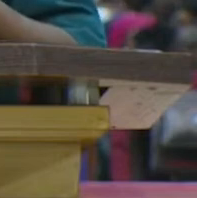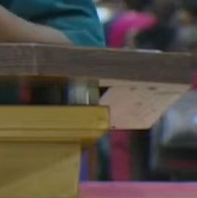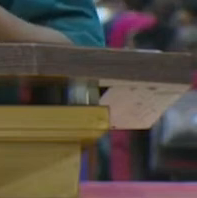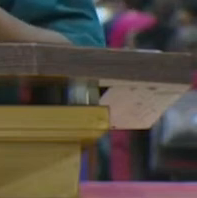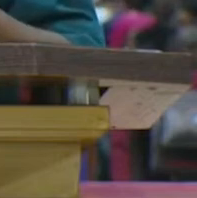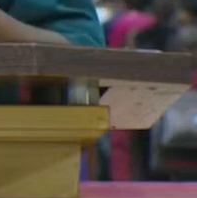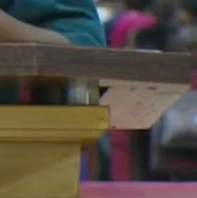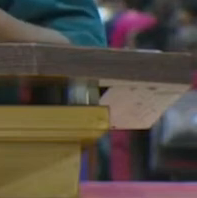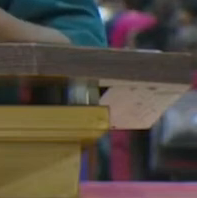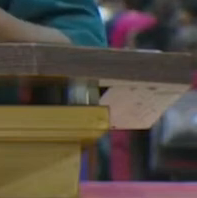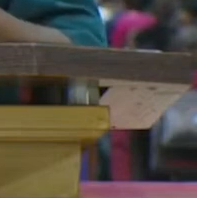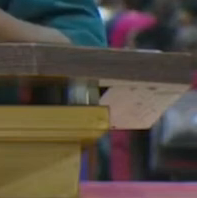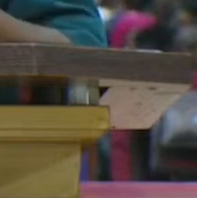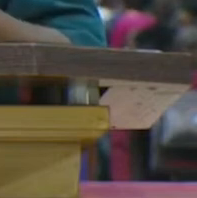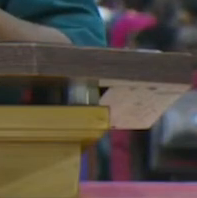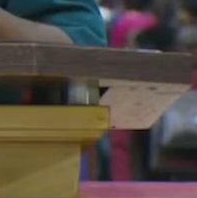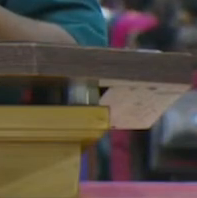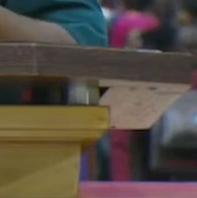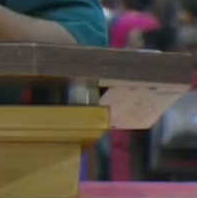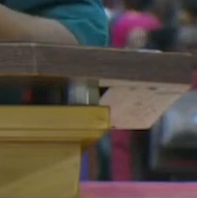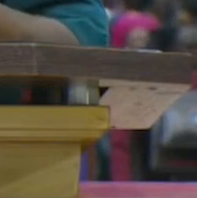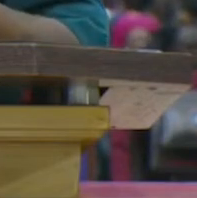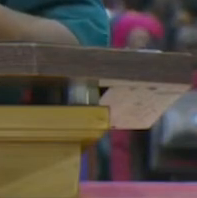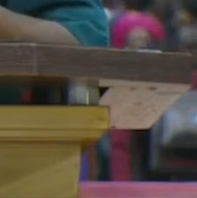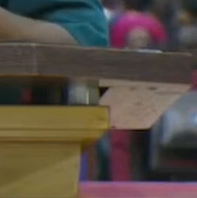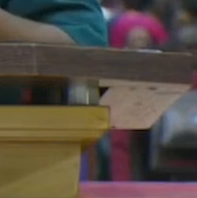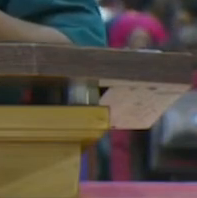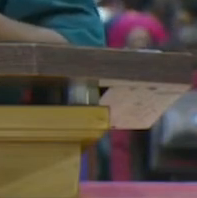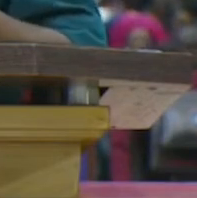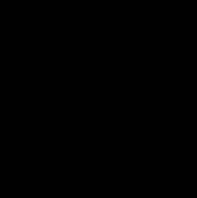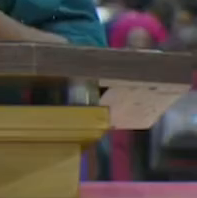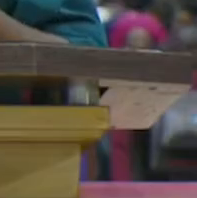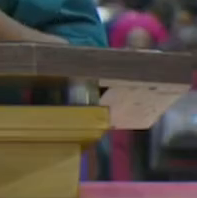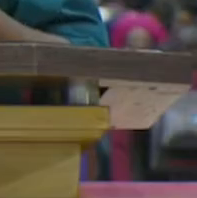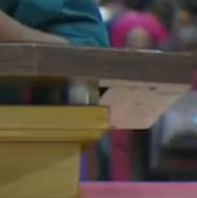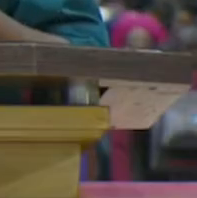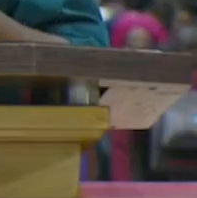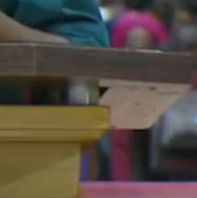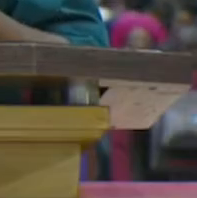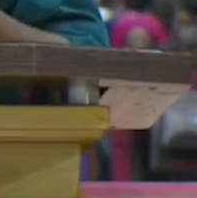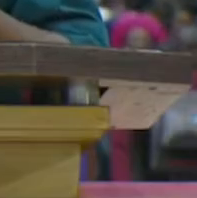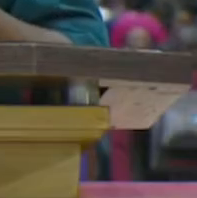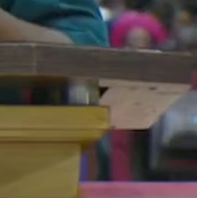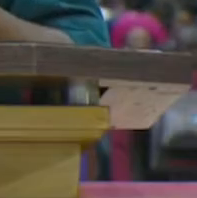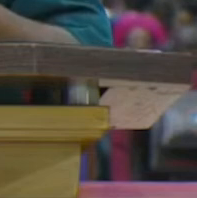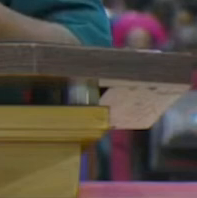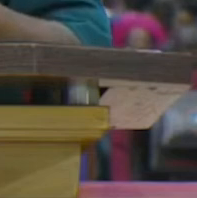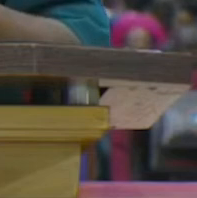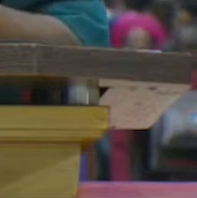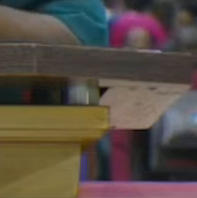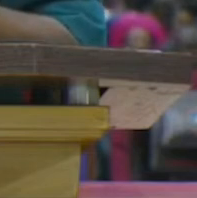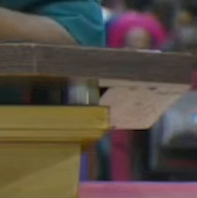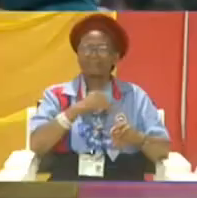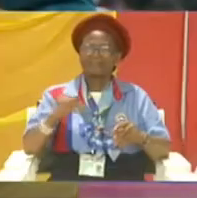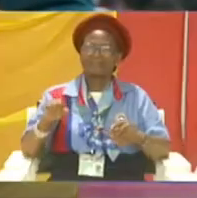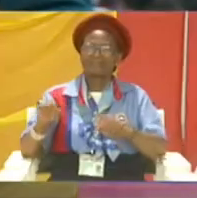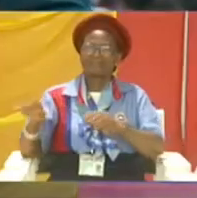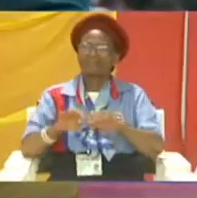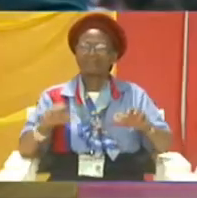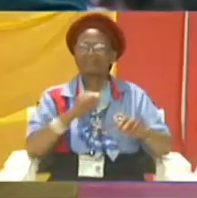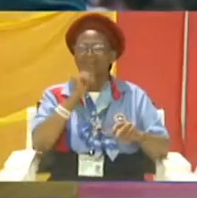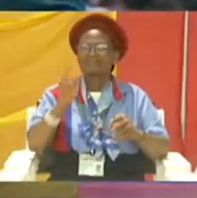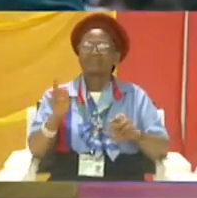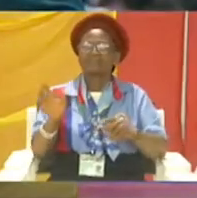If it takes care of your body, takes care of your soul, and does not take care of